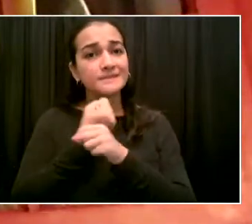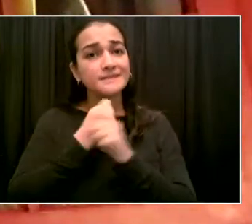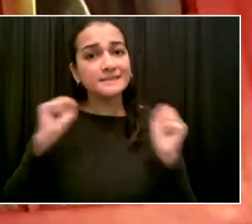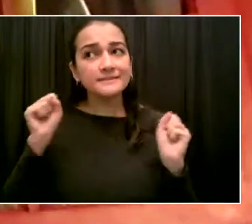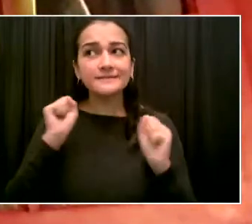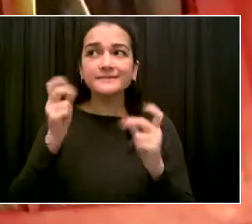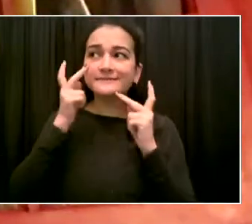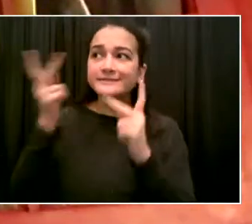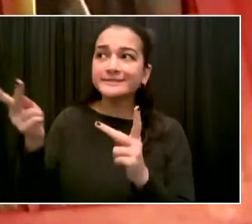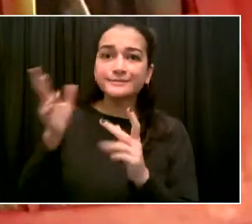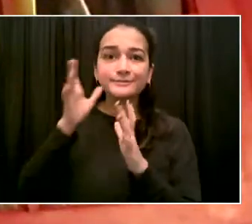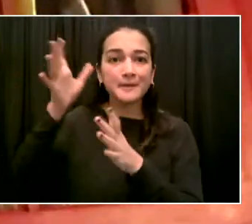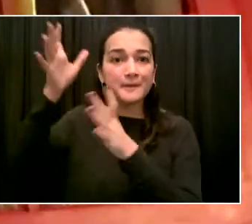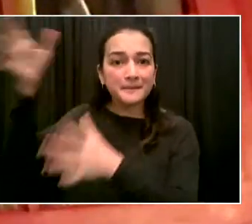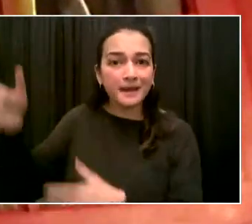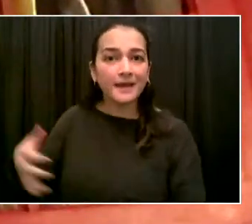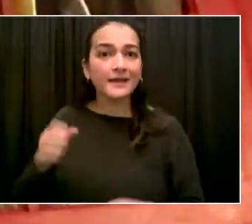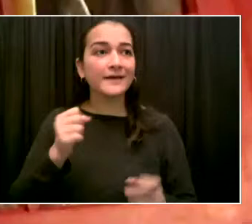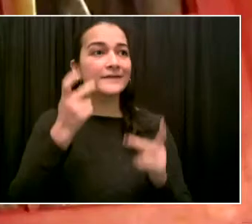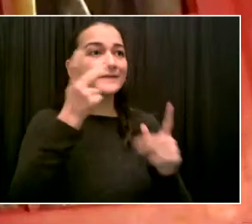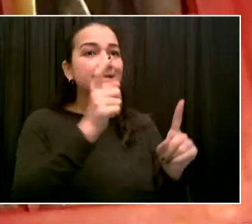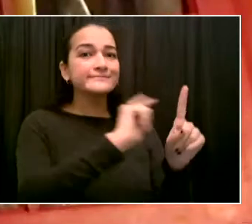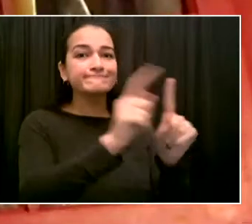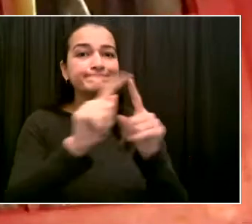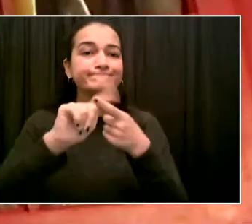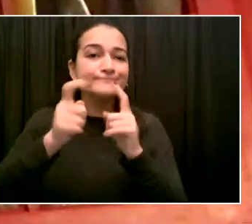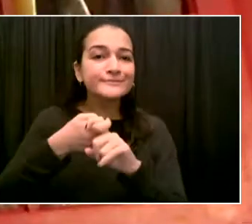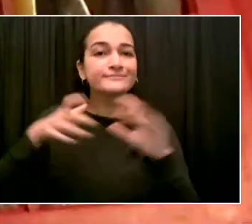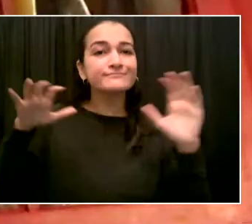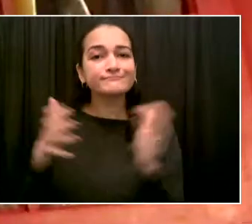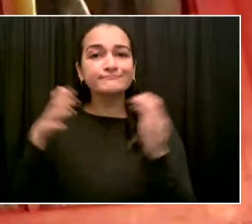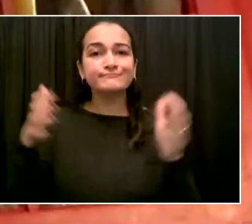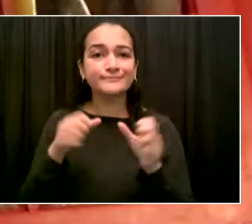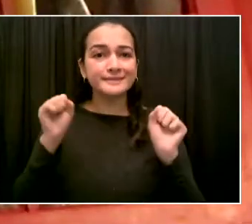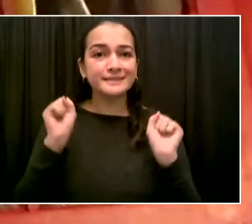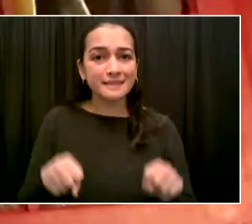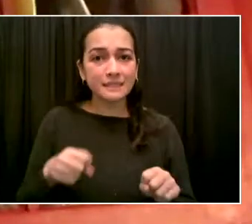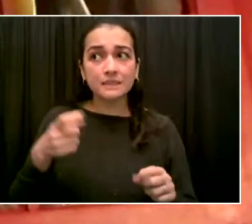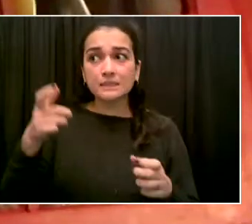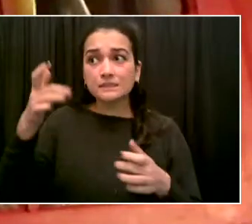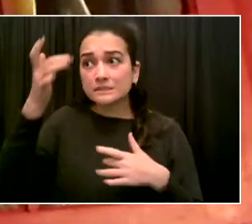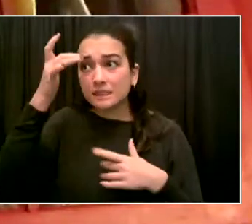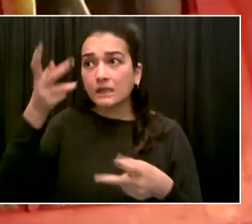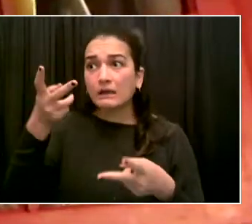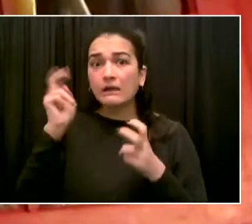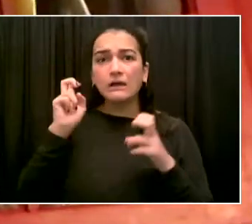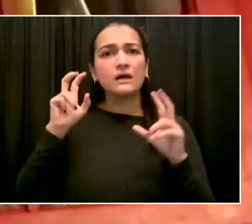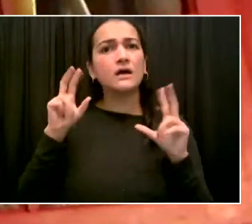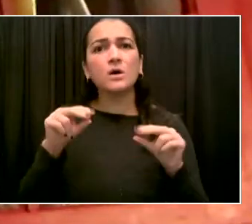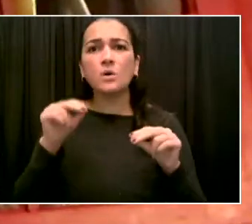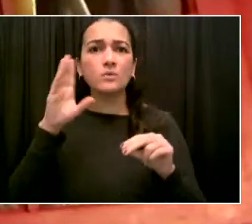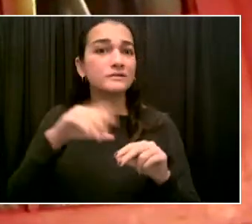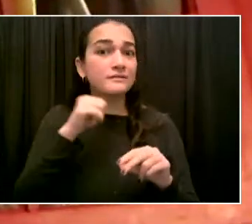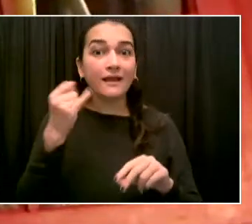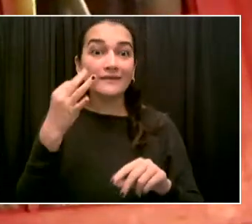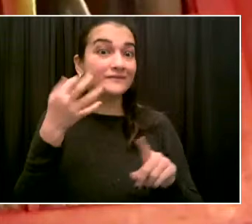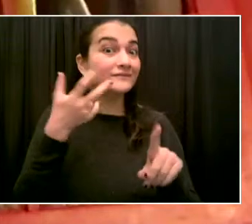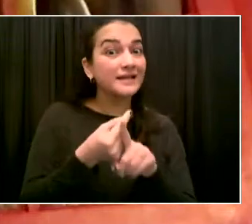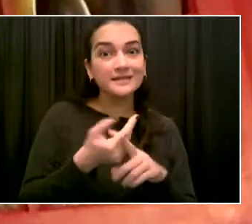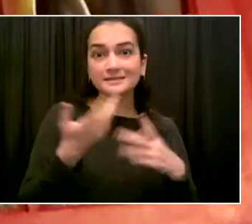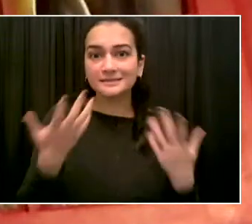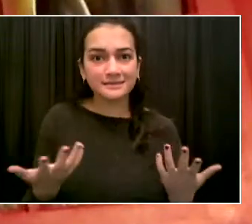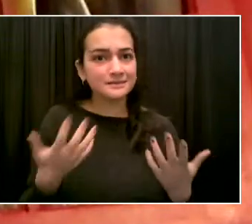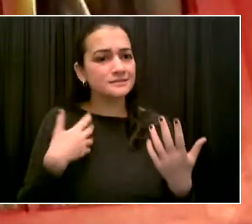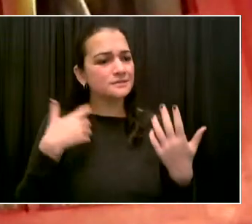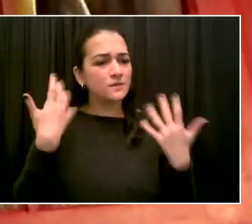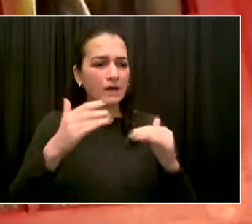any circumstance or any surroundings. And so we are